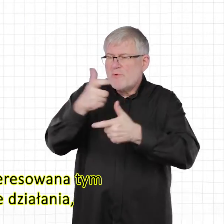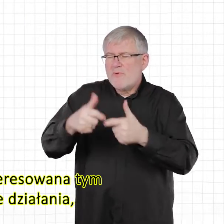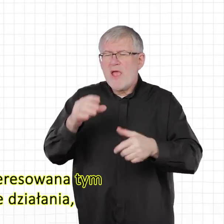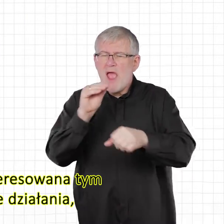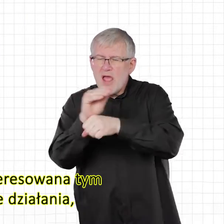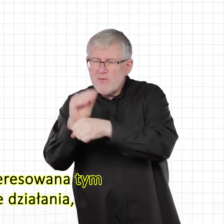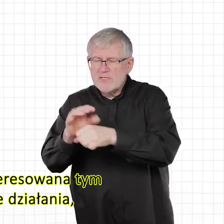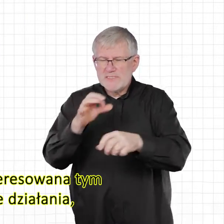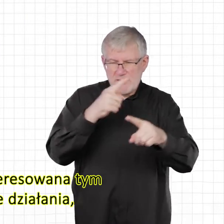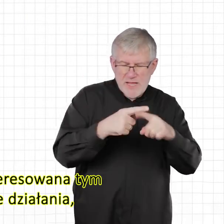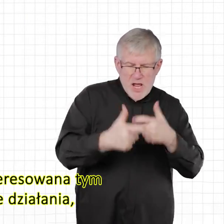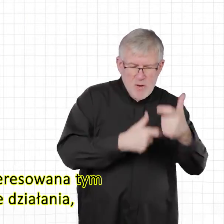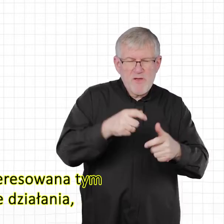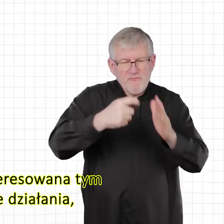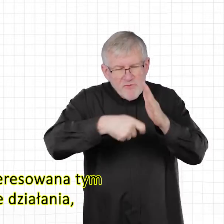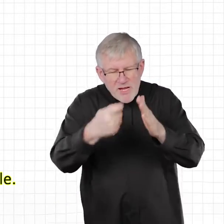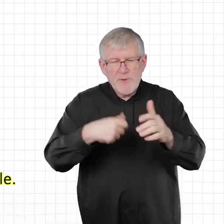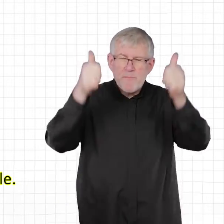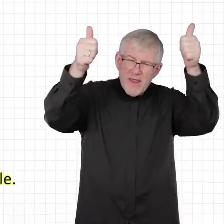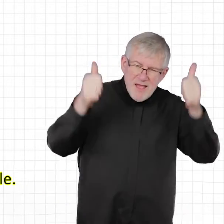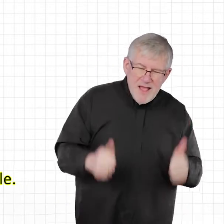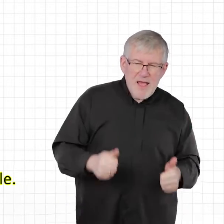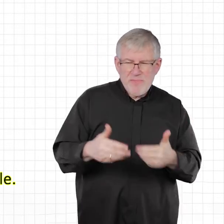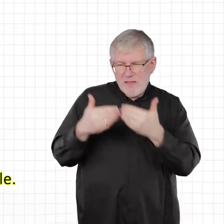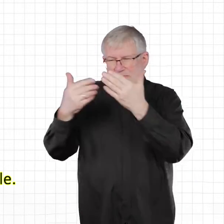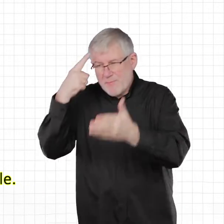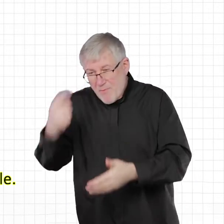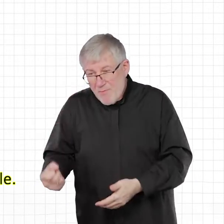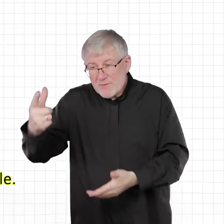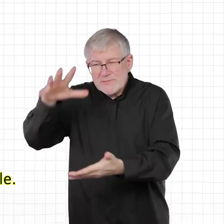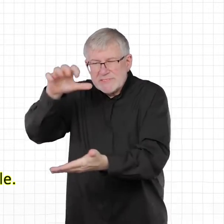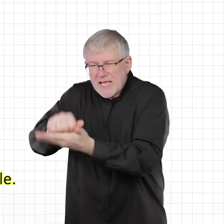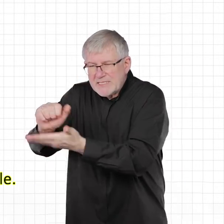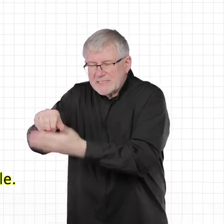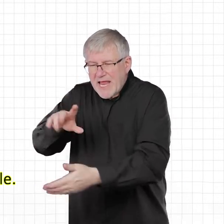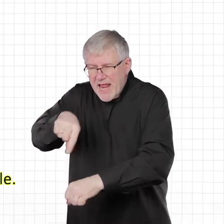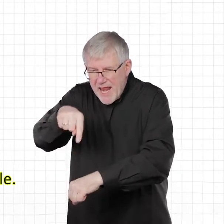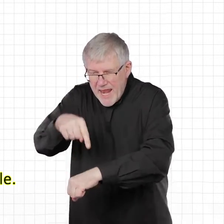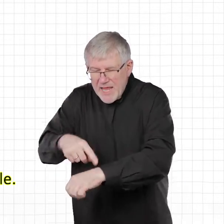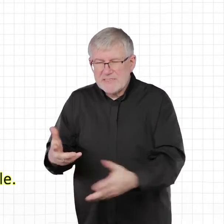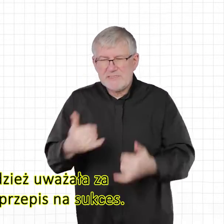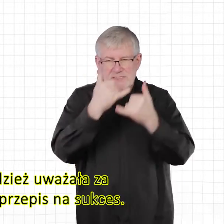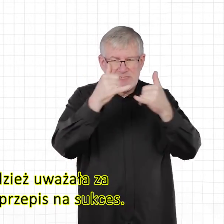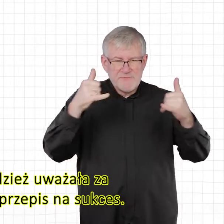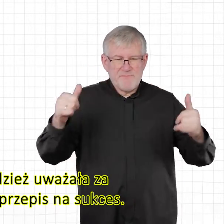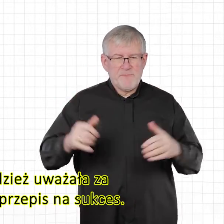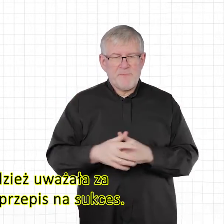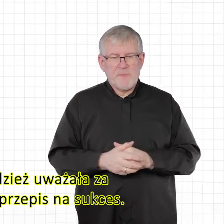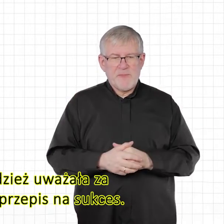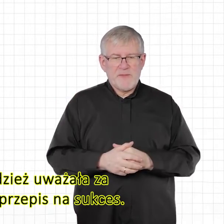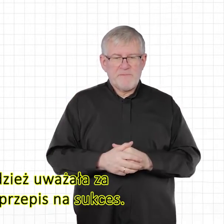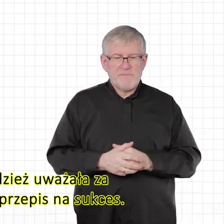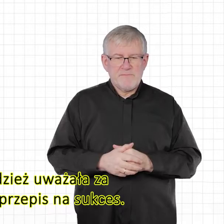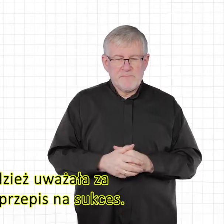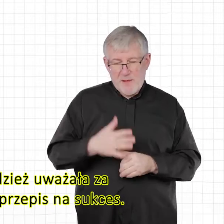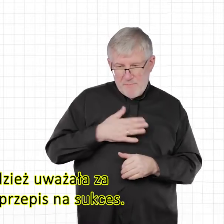they just have to follow it, because that will make them a popular teacher if they actually take the idea and run with it, and the